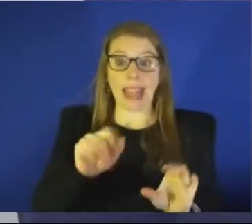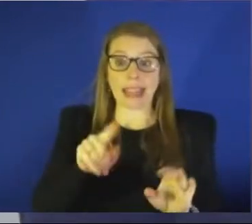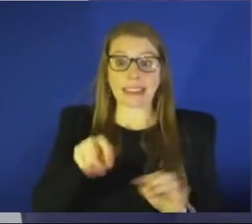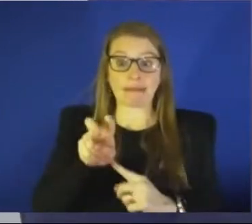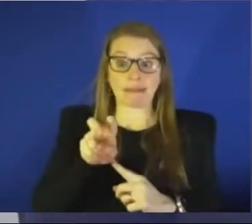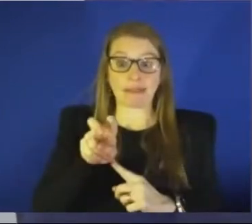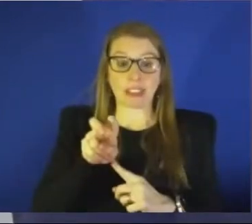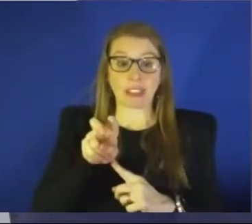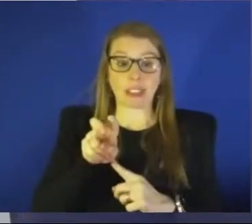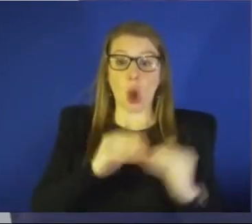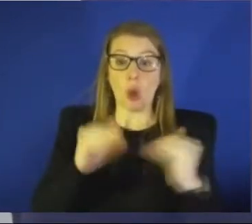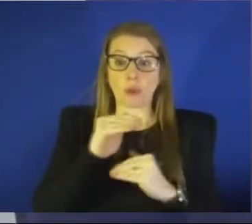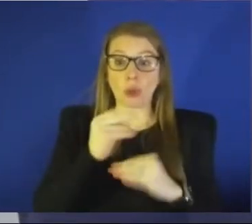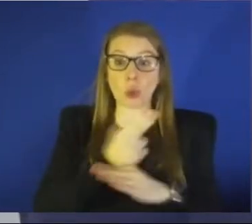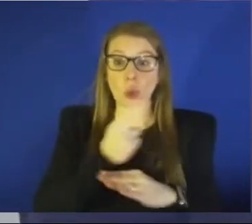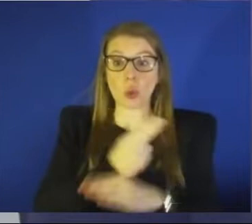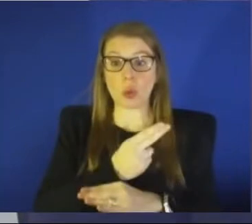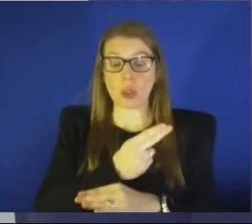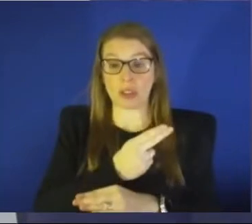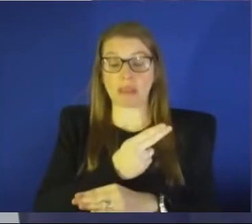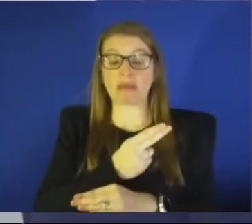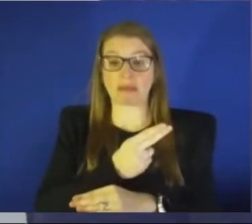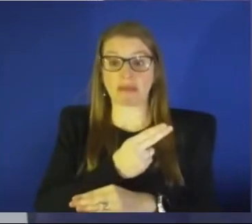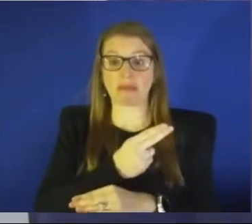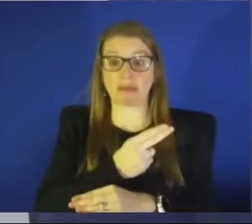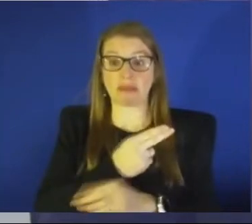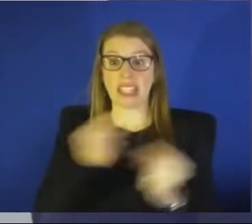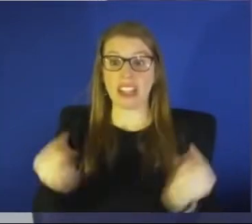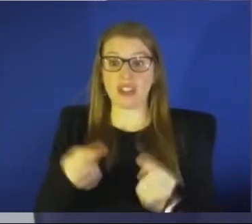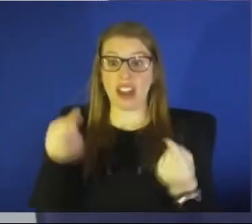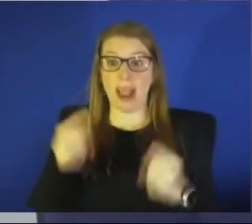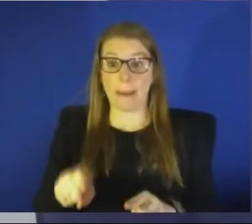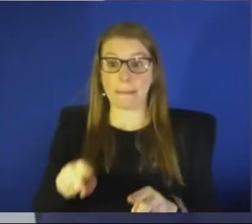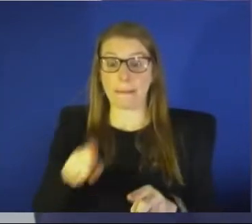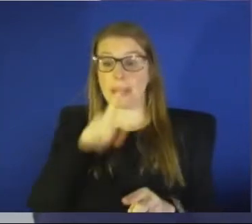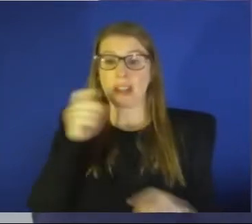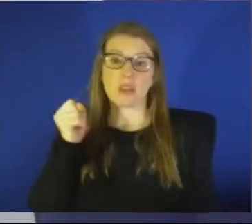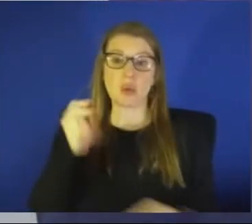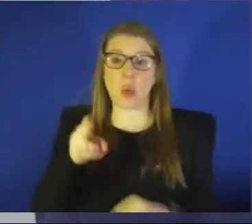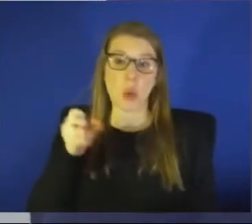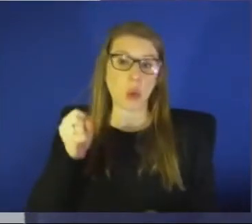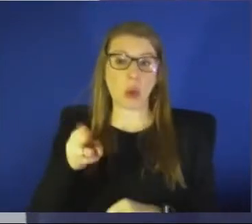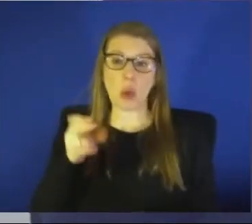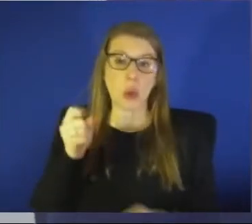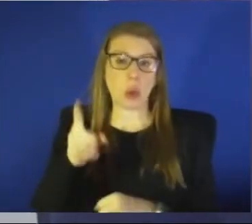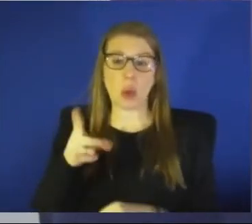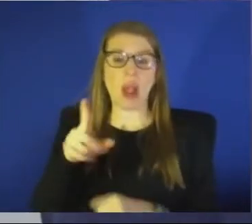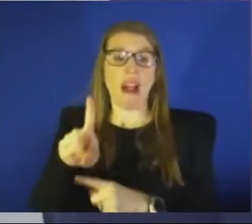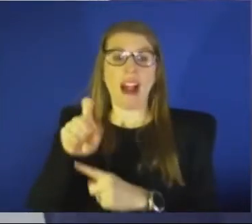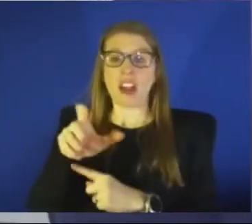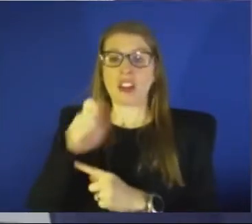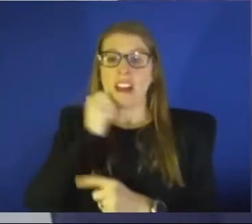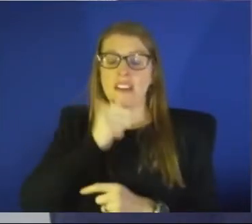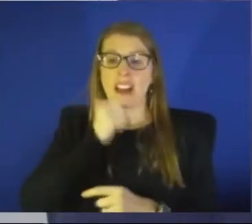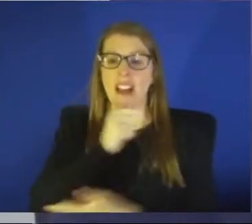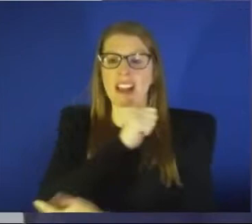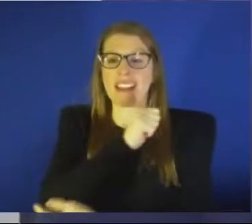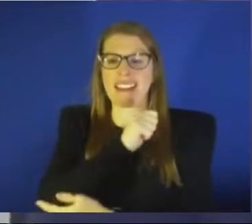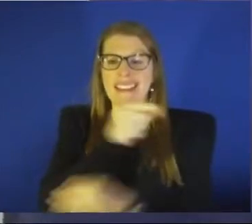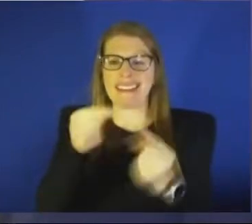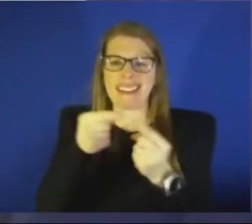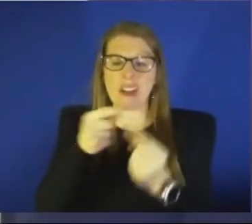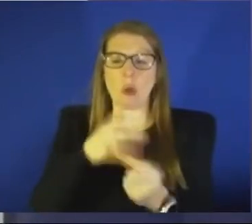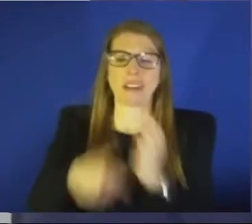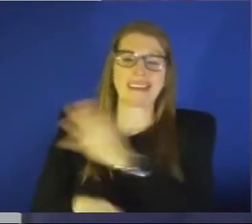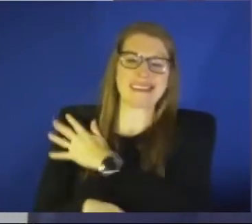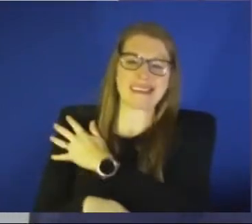overuse injuries where they're throwing 100 pitches a day, and then they start to have a little bit of elbow soreness or shoulder soreness, or